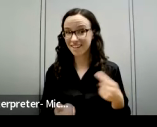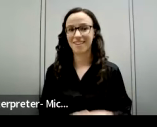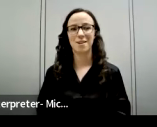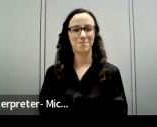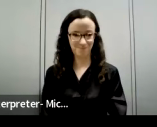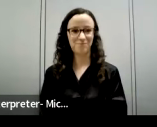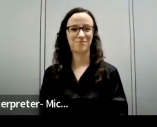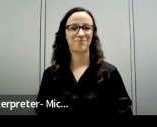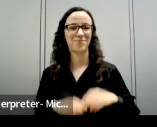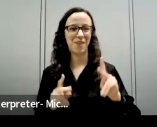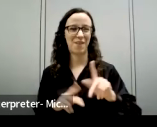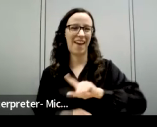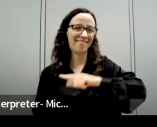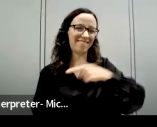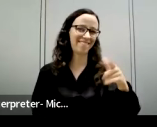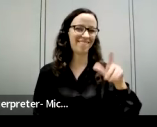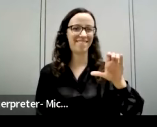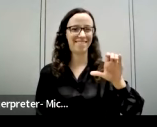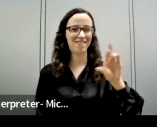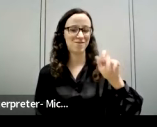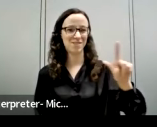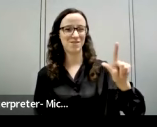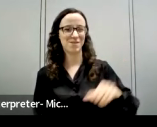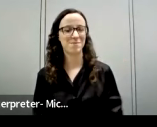All right, I'm going to let Cristal take over.